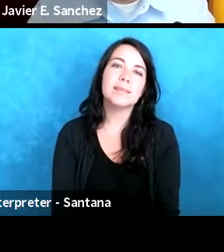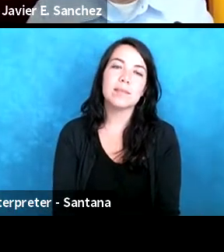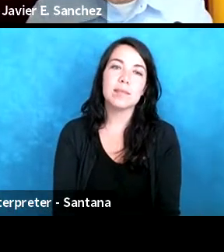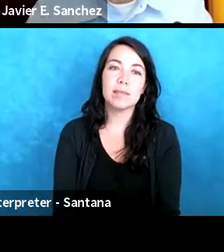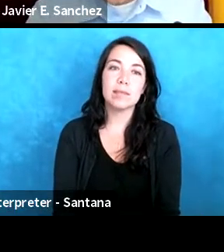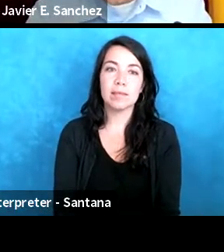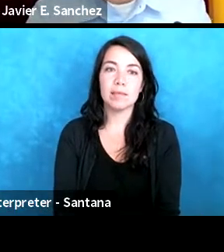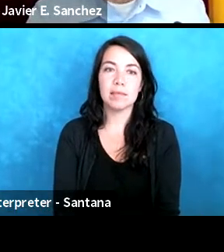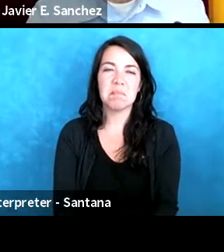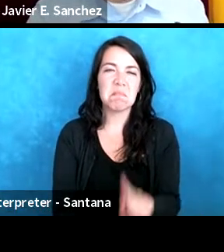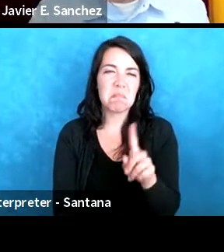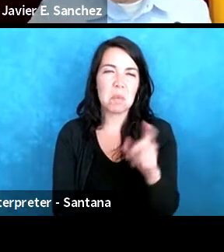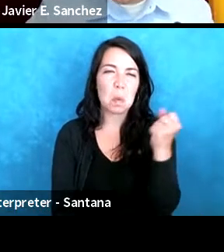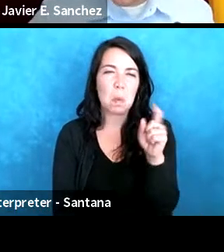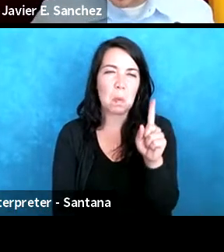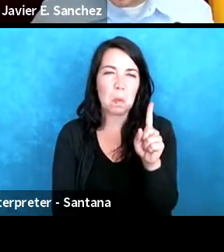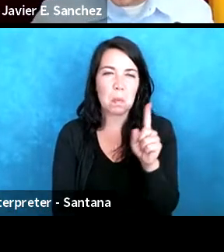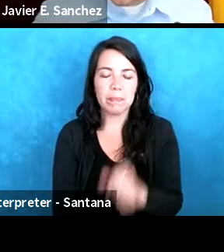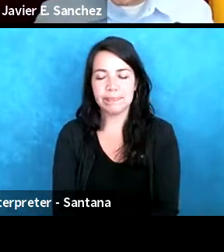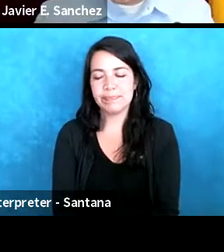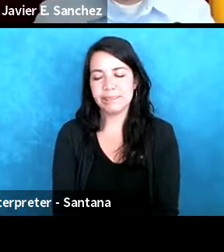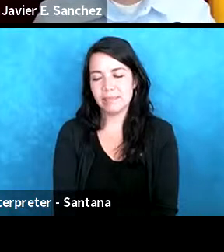Just hold off for another minute.